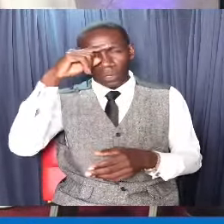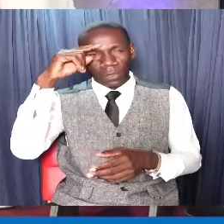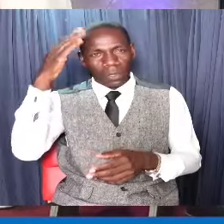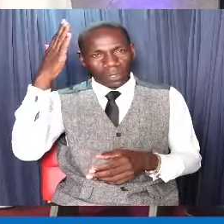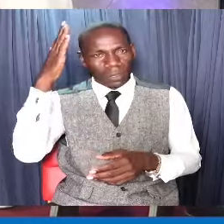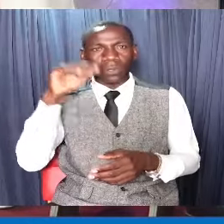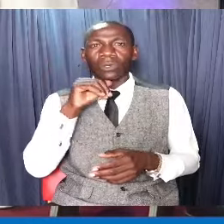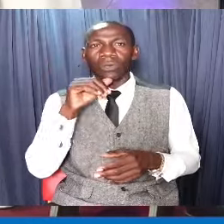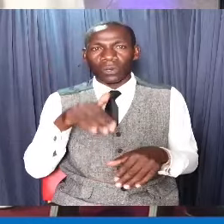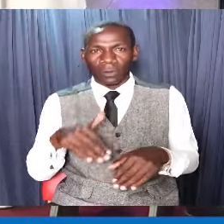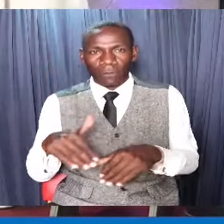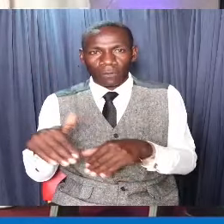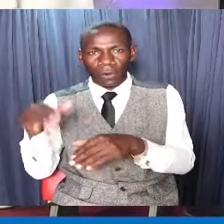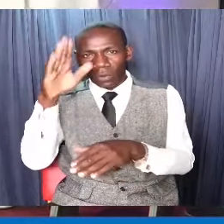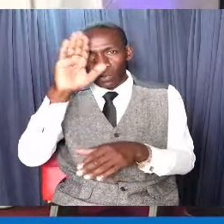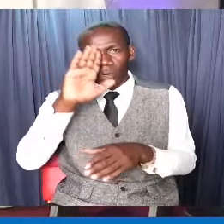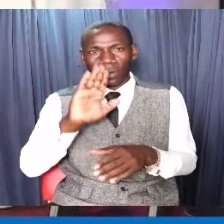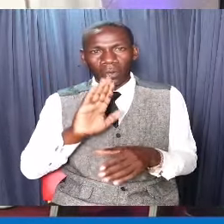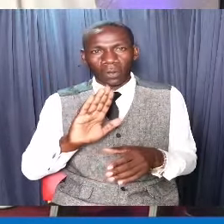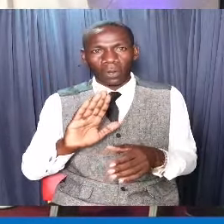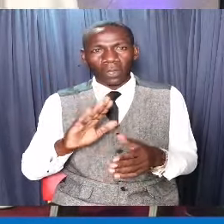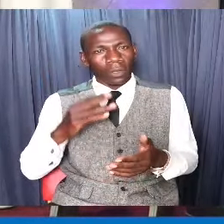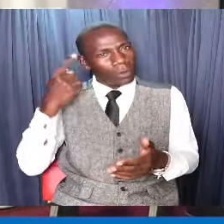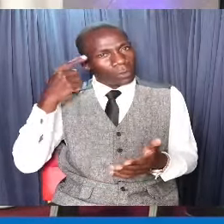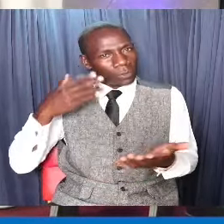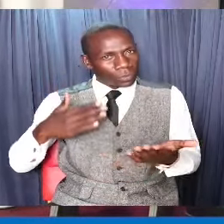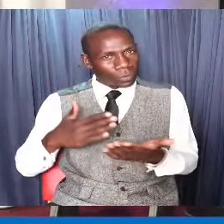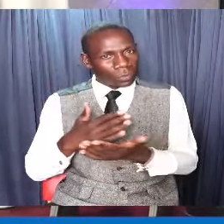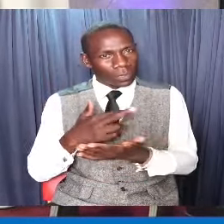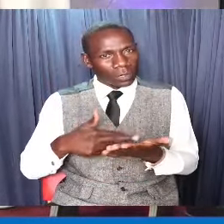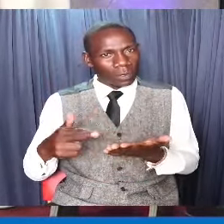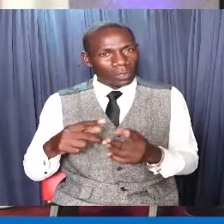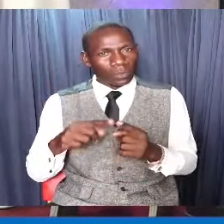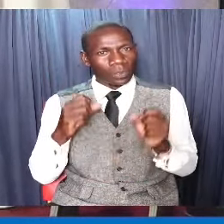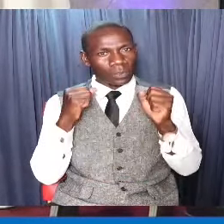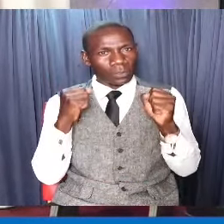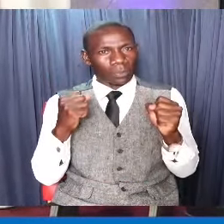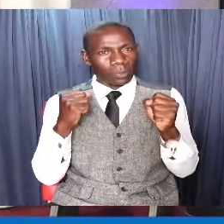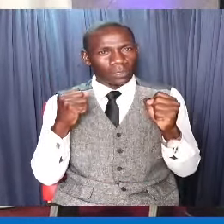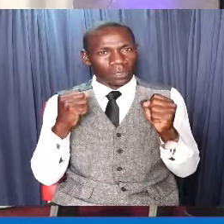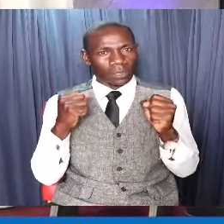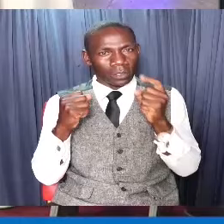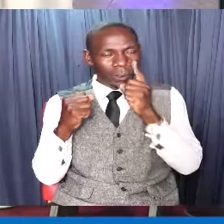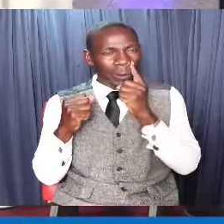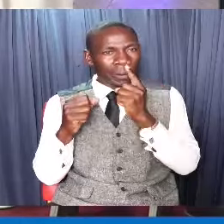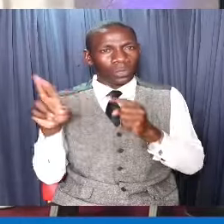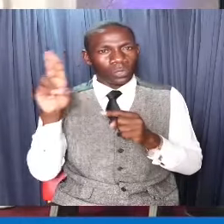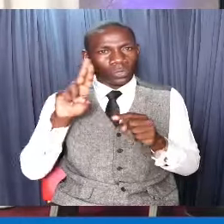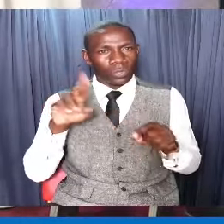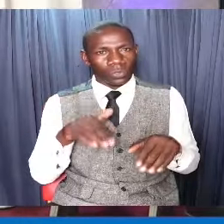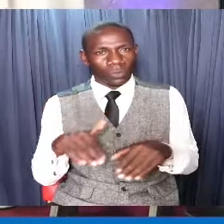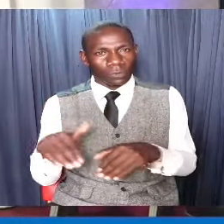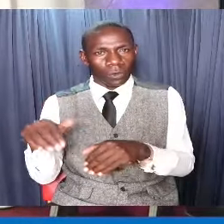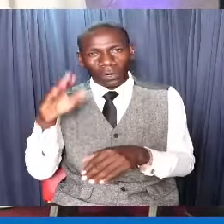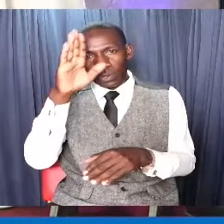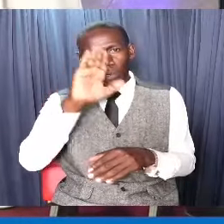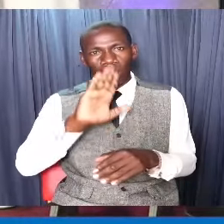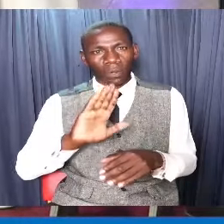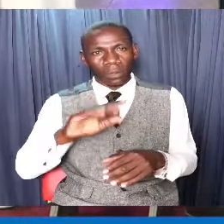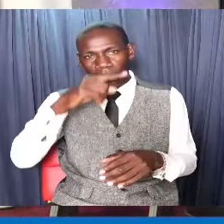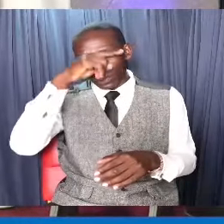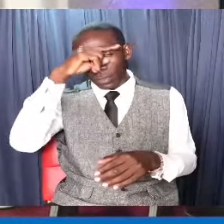hafati Mungu. Because he wasn't following God. Kwa haki zake tu zithibitike. For his righteousness to be established. Alikuwa anafuata Mungu. He was following God.